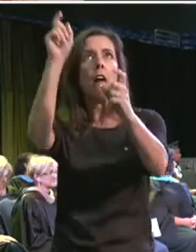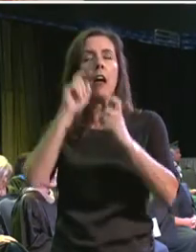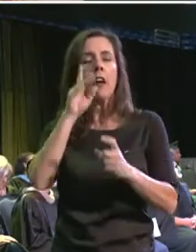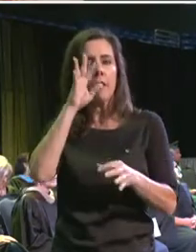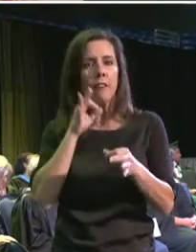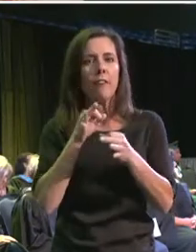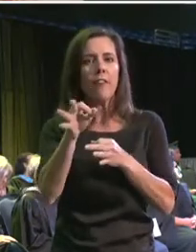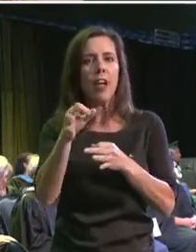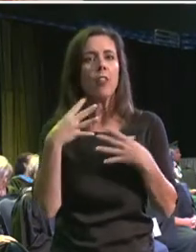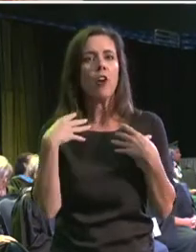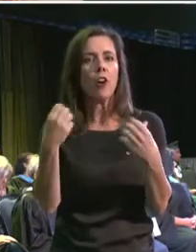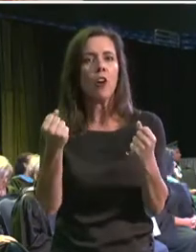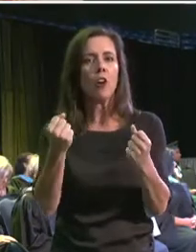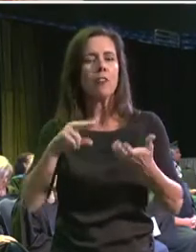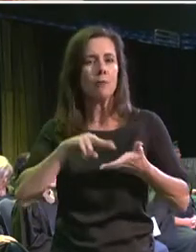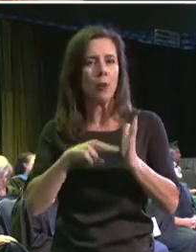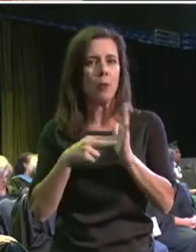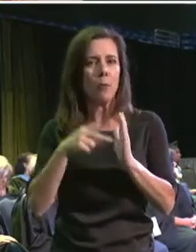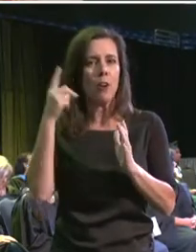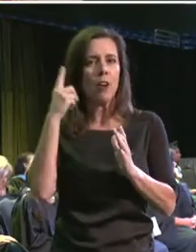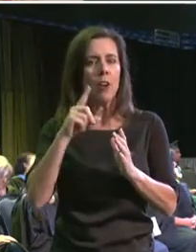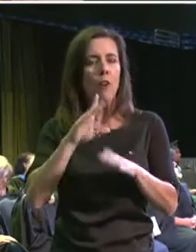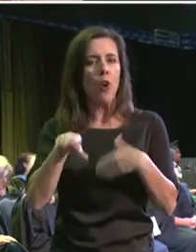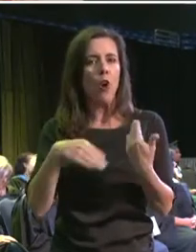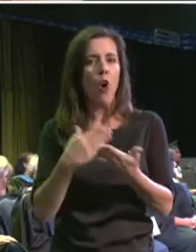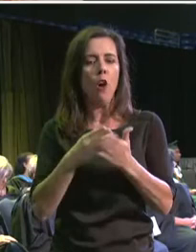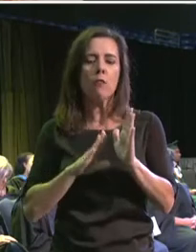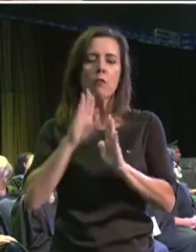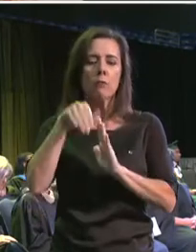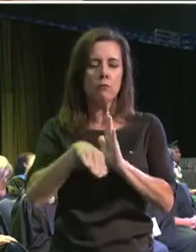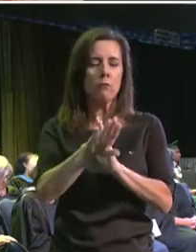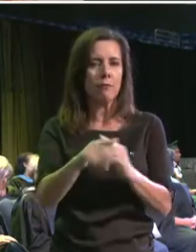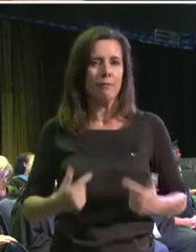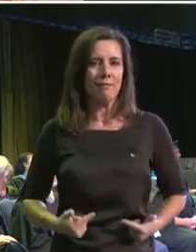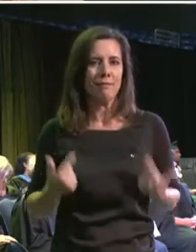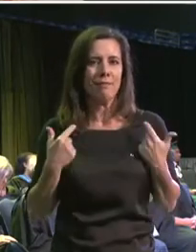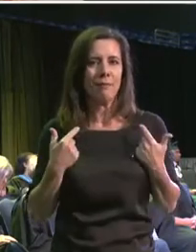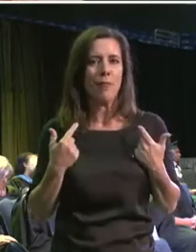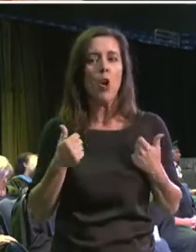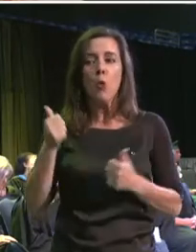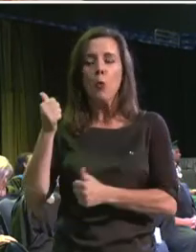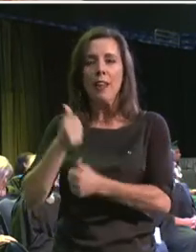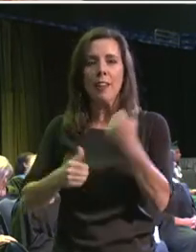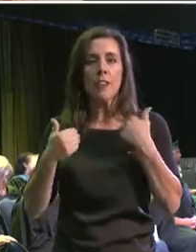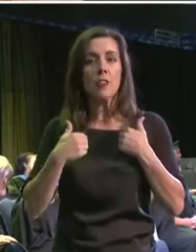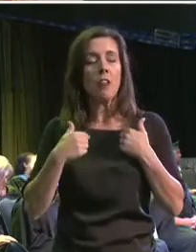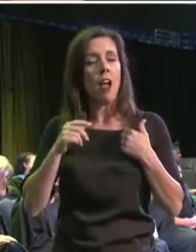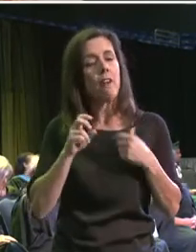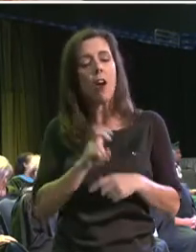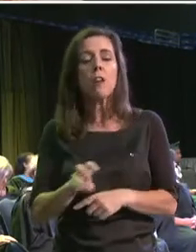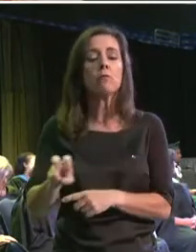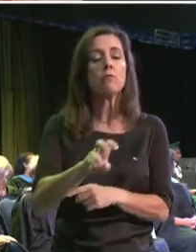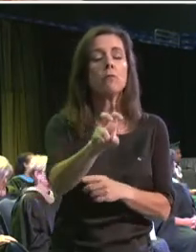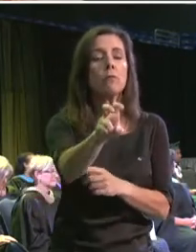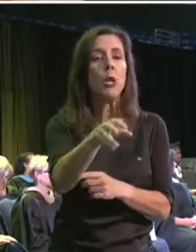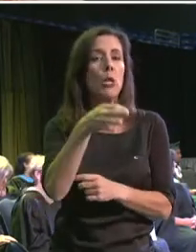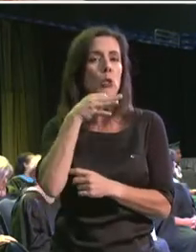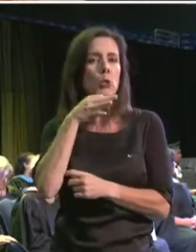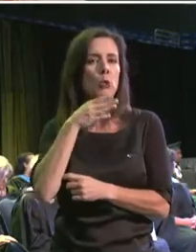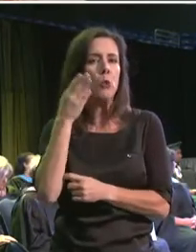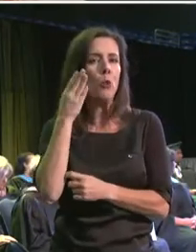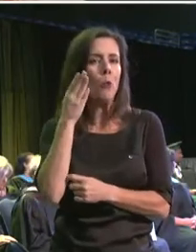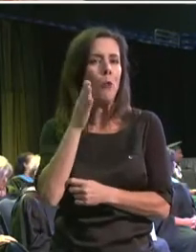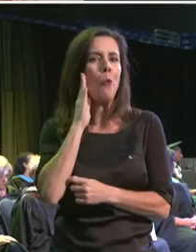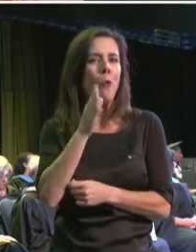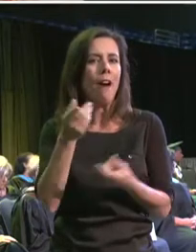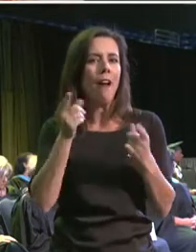faith, courage, and purpose for the woes and triumphs ahead of us. We each have our long and winding road awaiting. Before